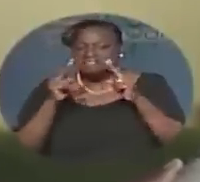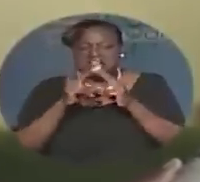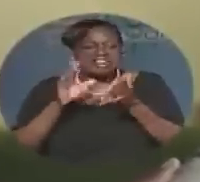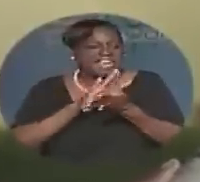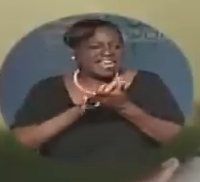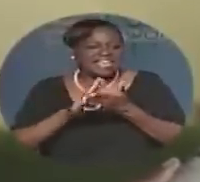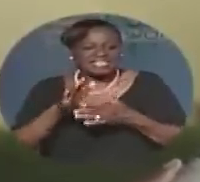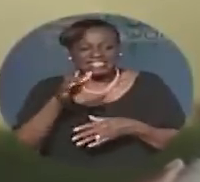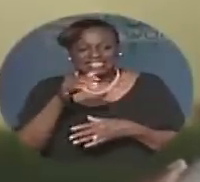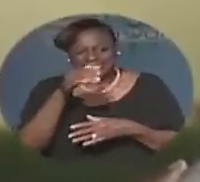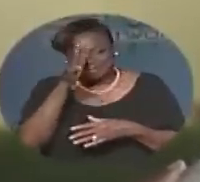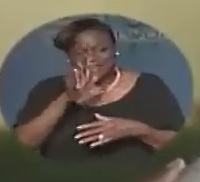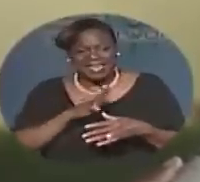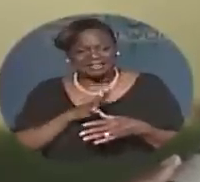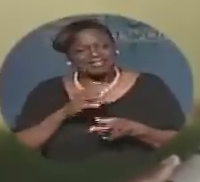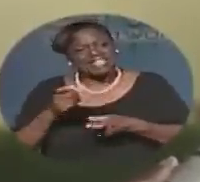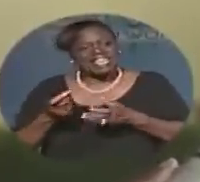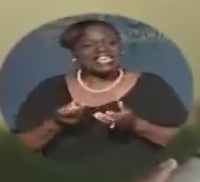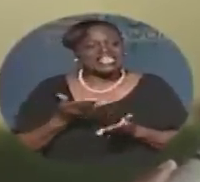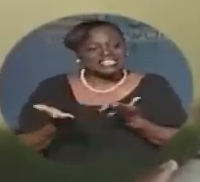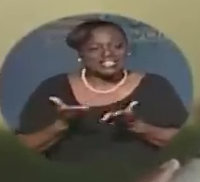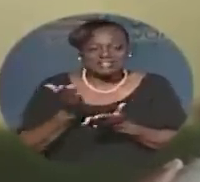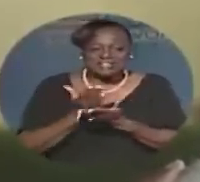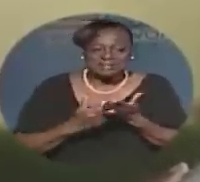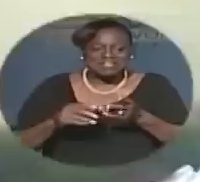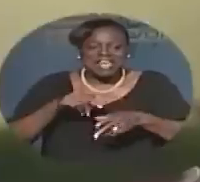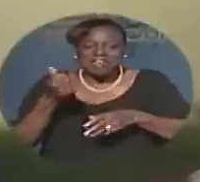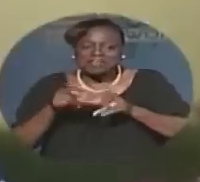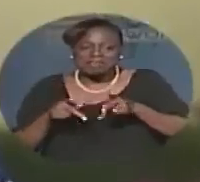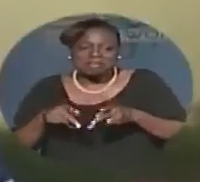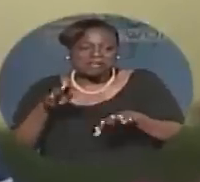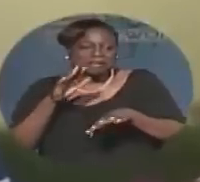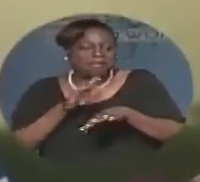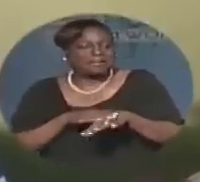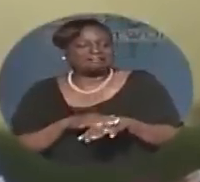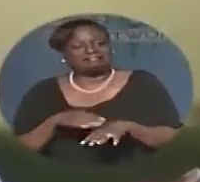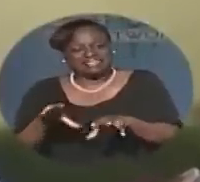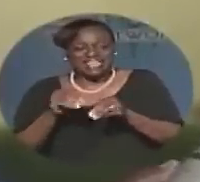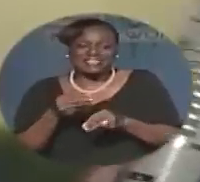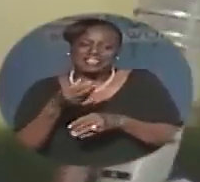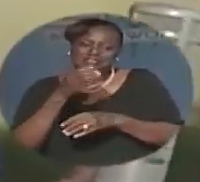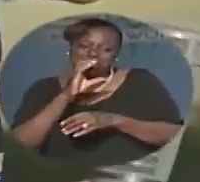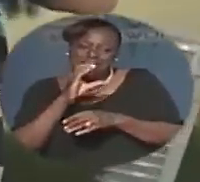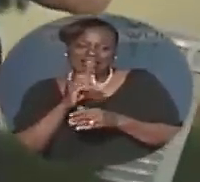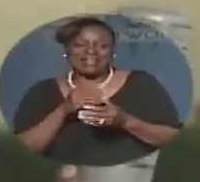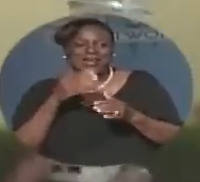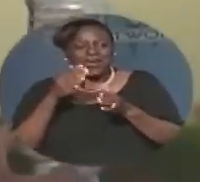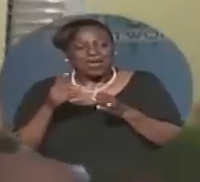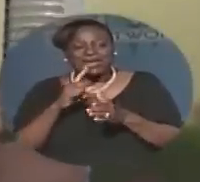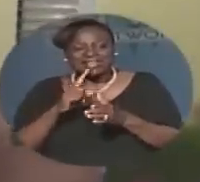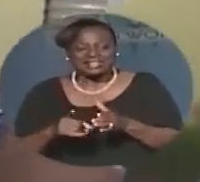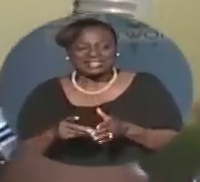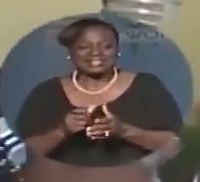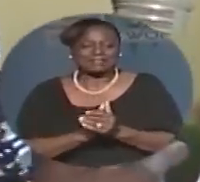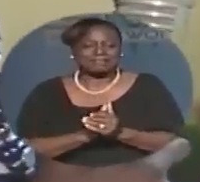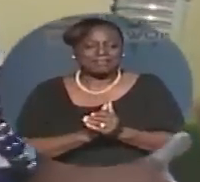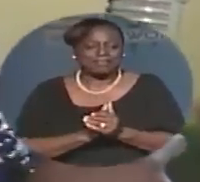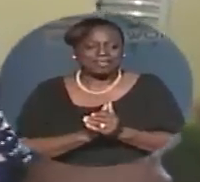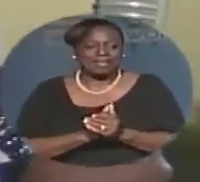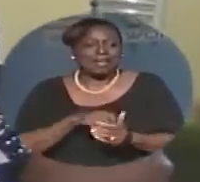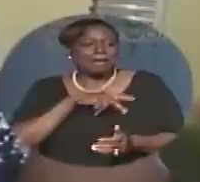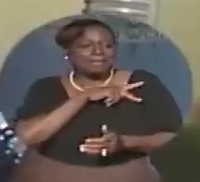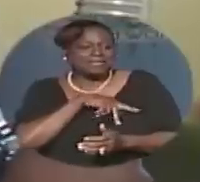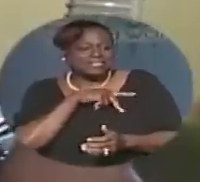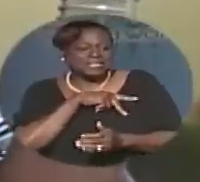was even serving some of the other passengers on board the airplane, so taking him drink orders and whatnot. Incredible, incredible. And just personally for